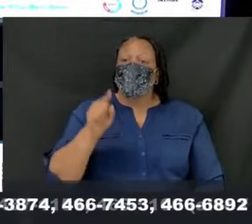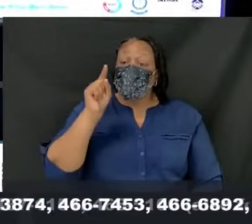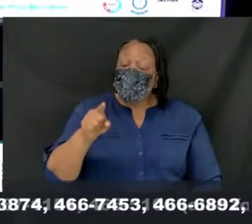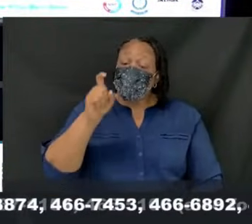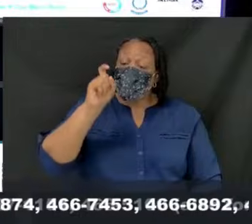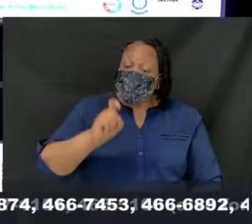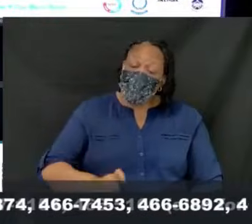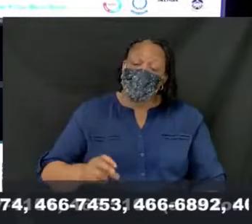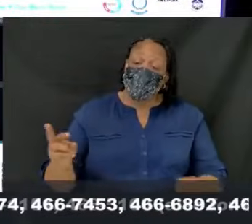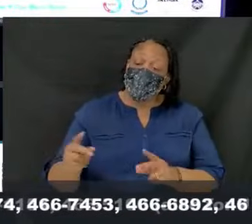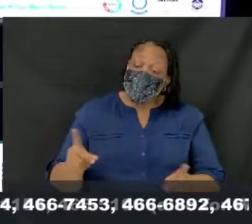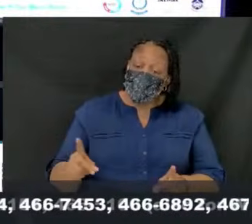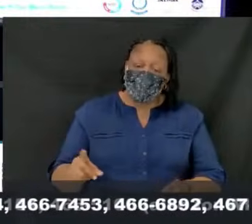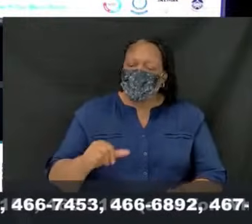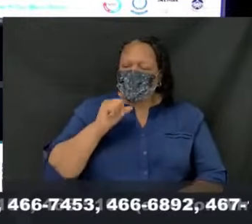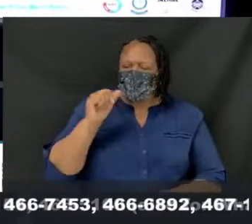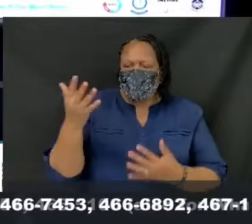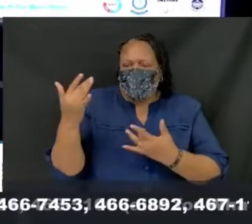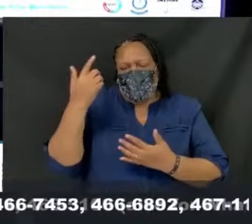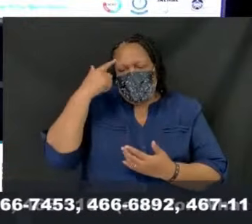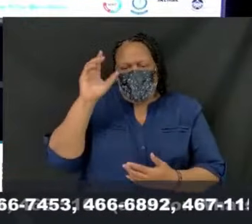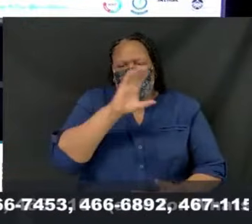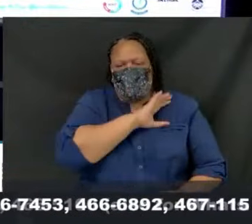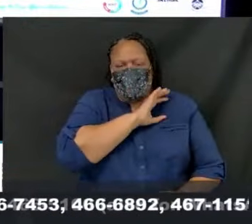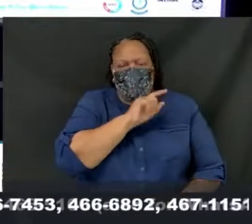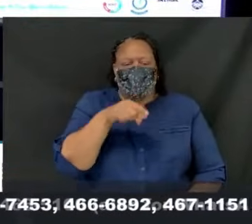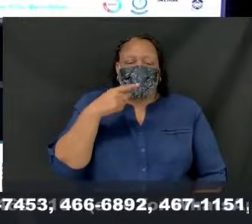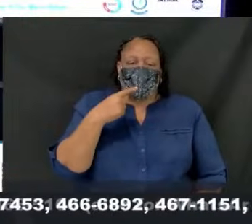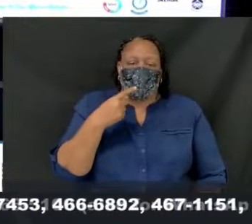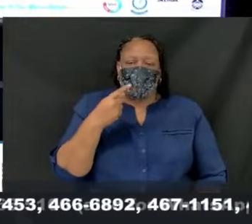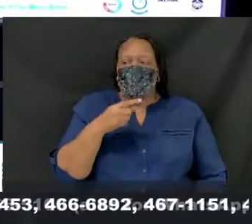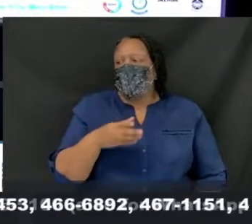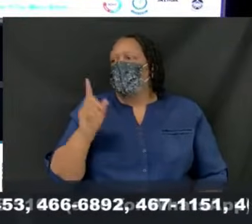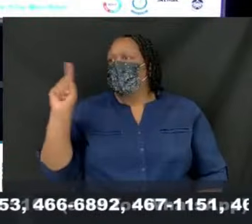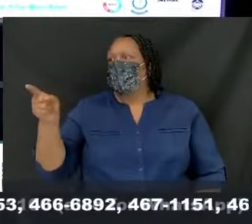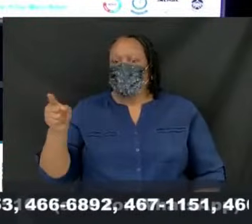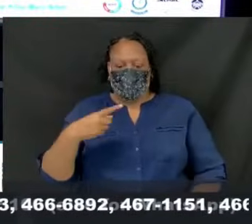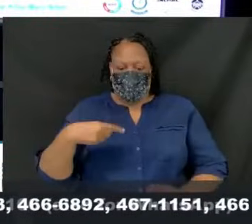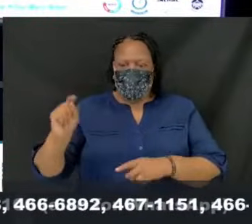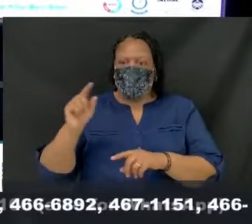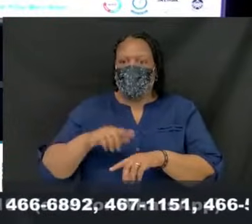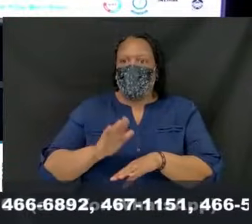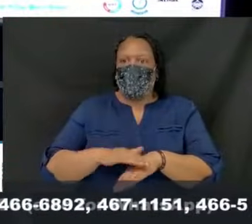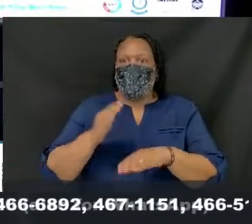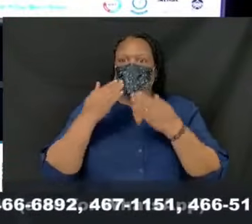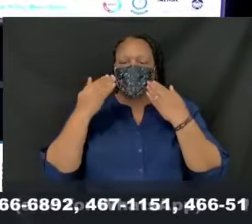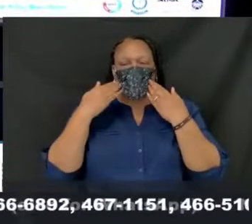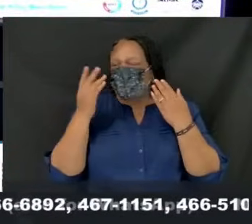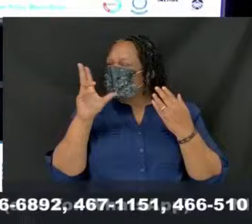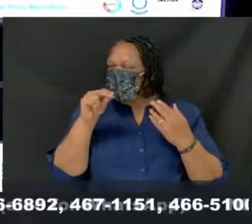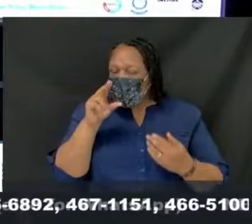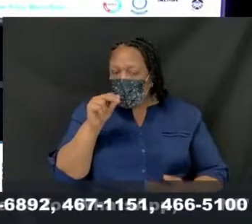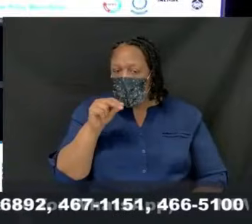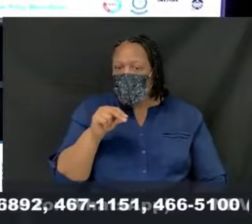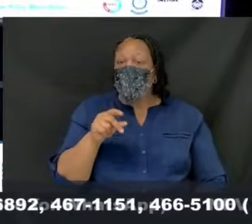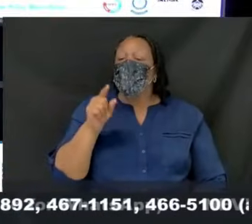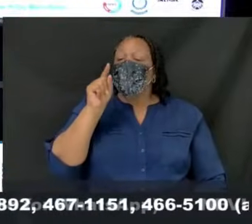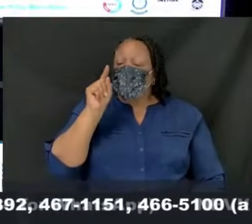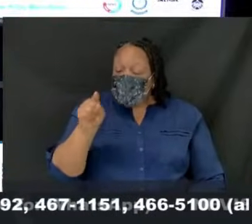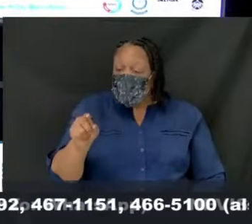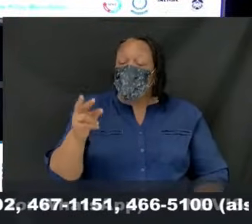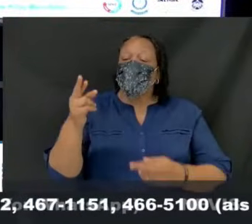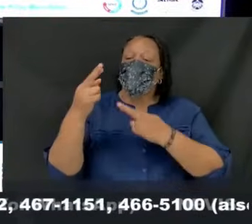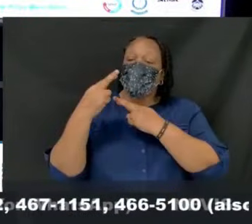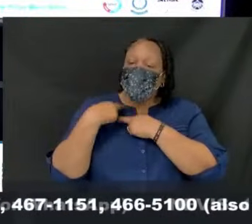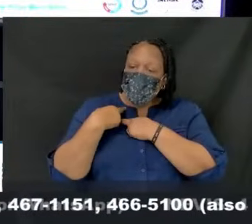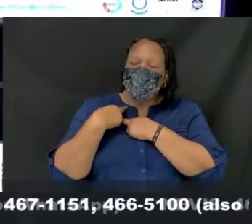your mask. If you wear your mask, if you exercise by using the non-pharmaceutical measures, and